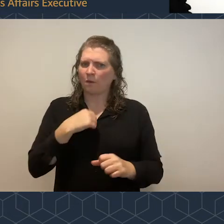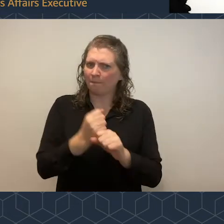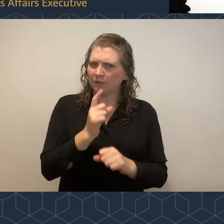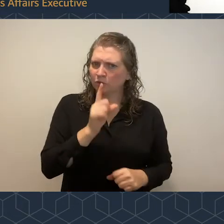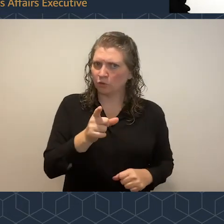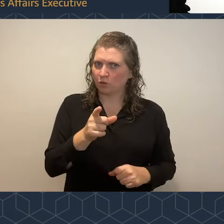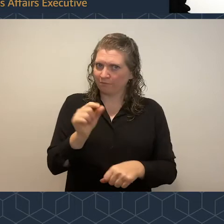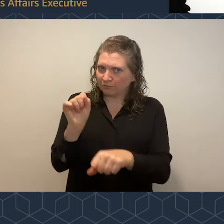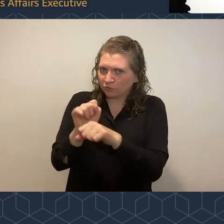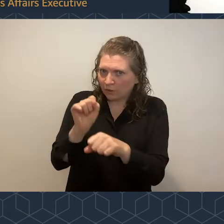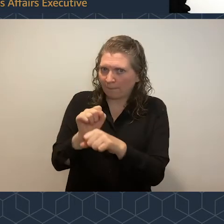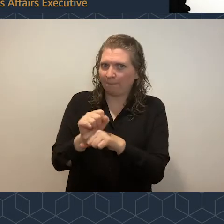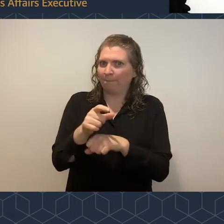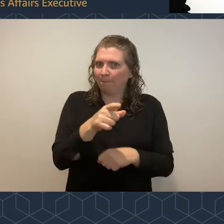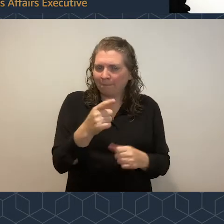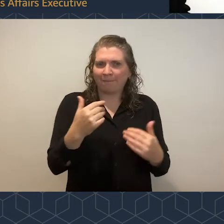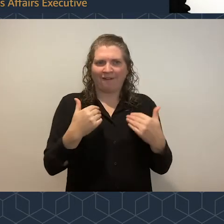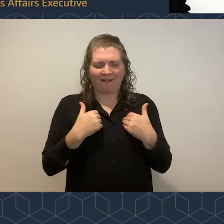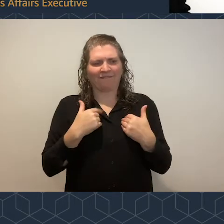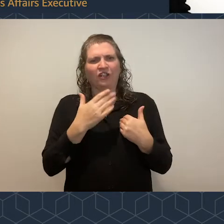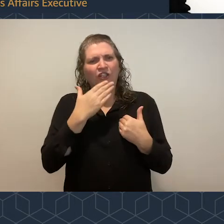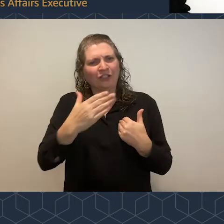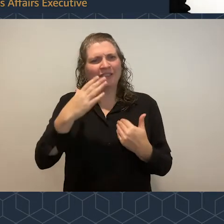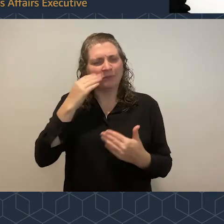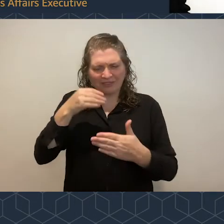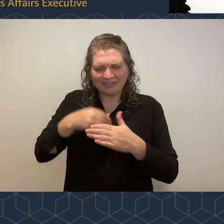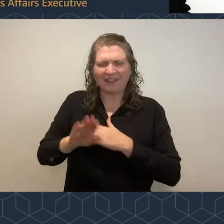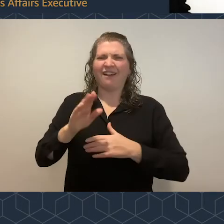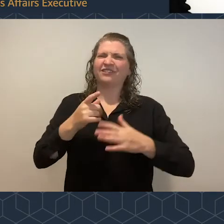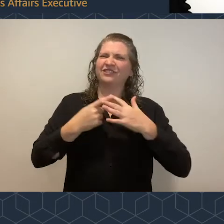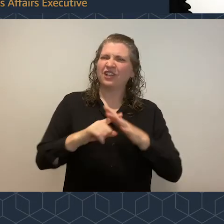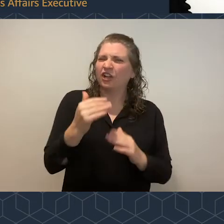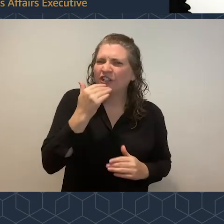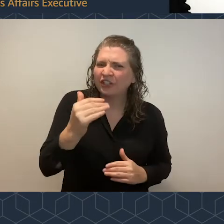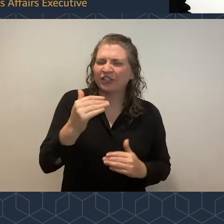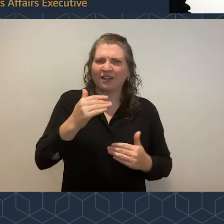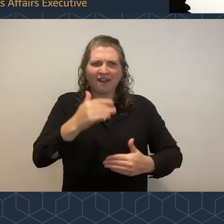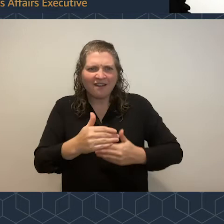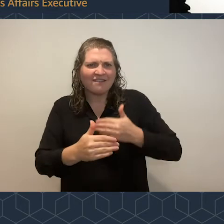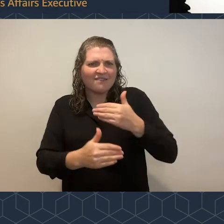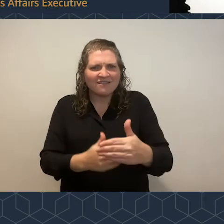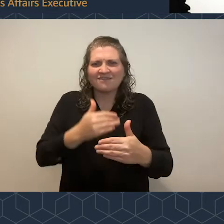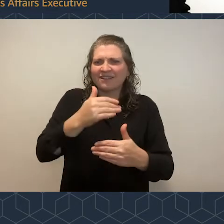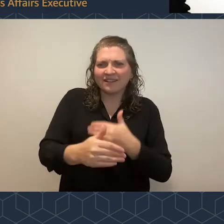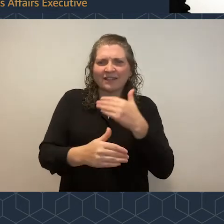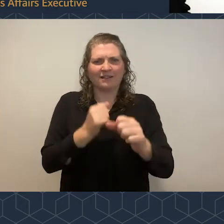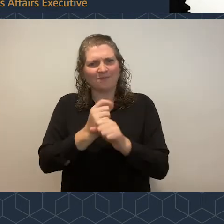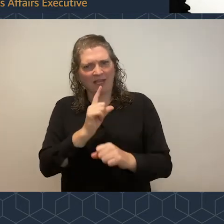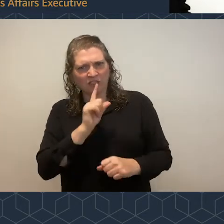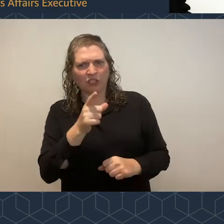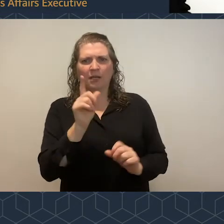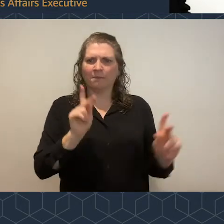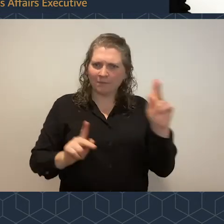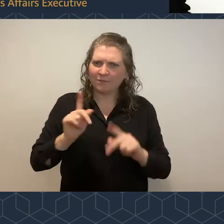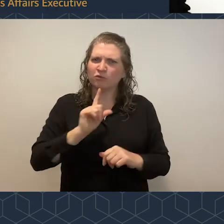to make sure that you have a wonderful experience. And as the bar raiser, what I try to do is make sure that people